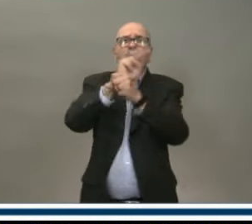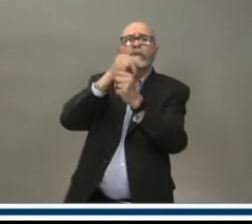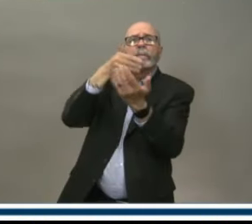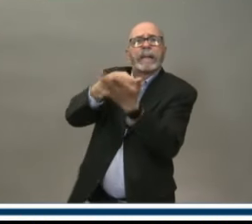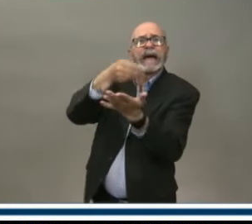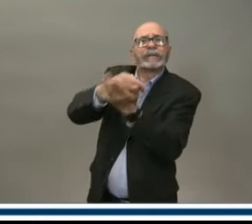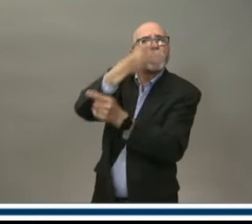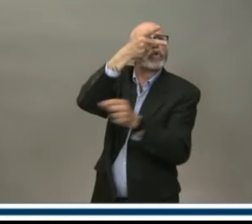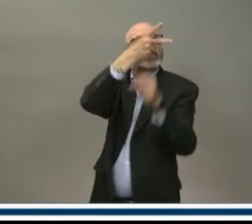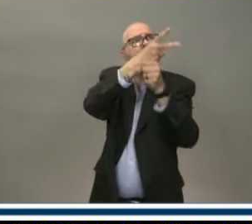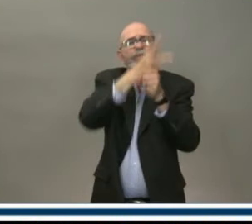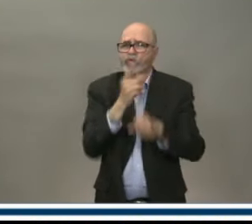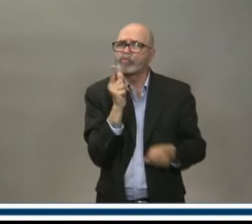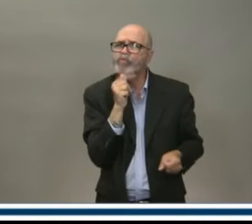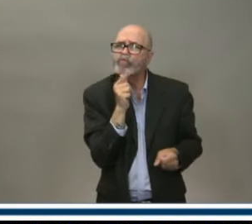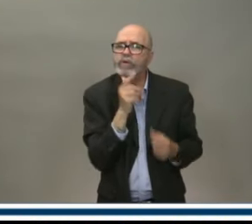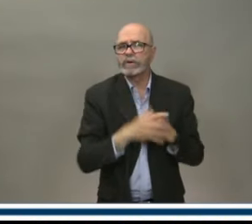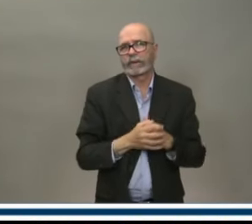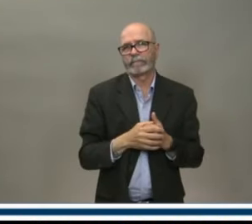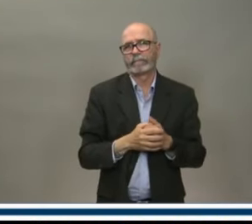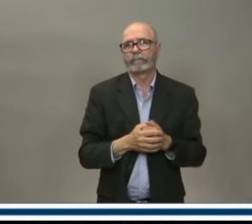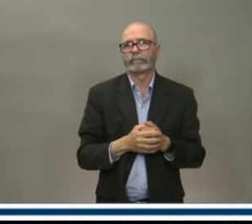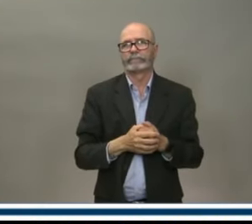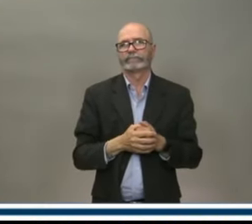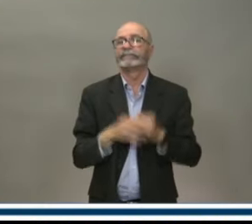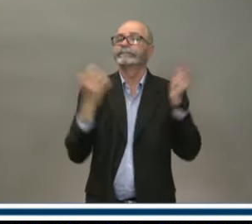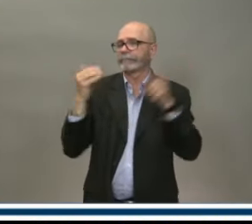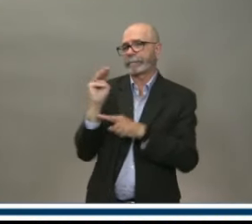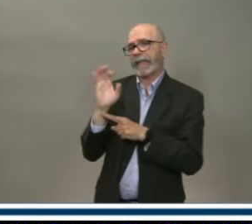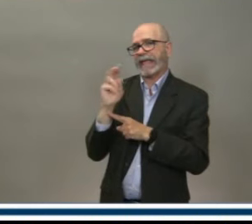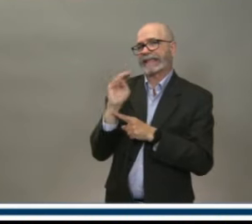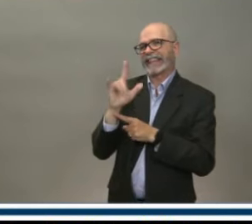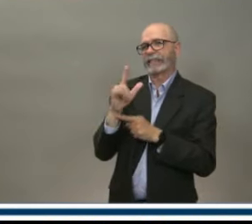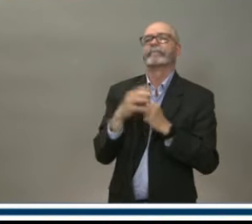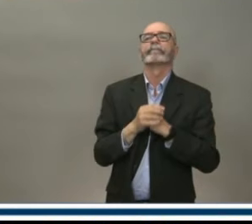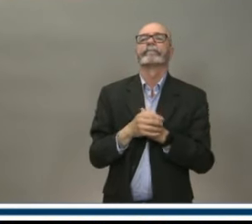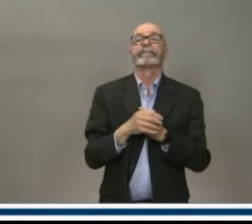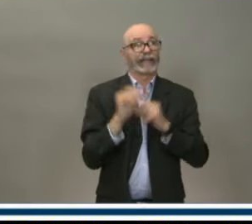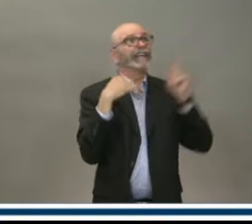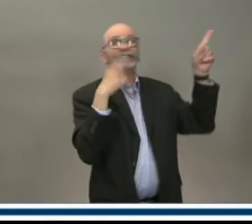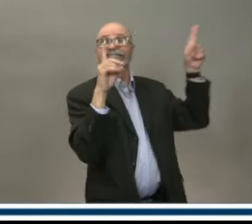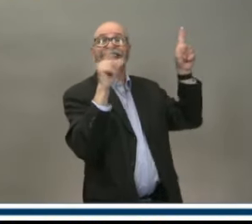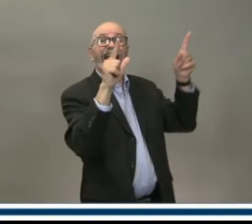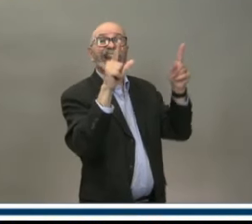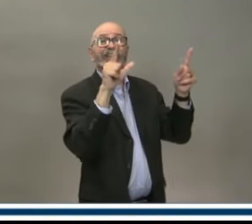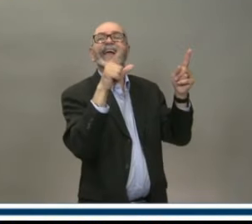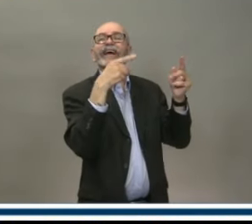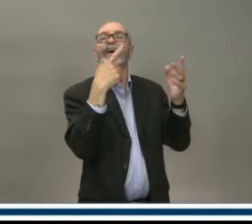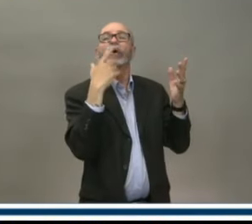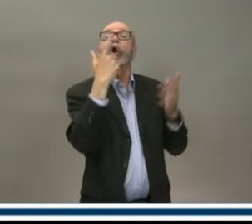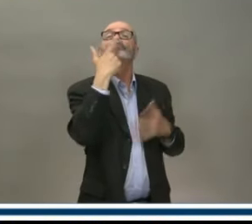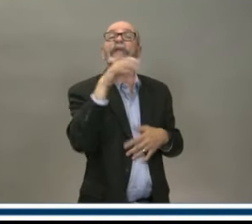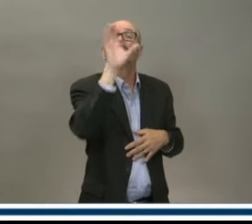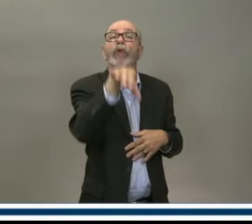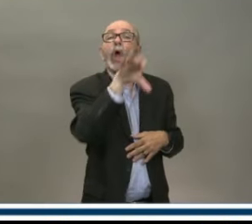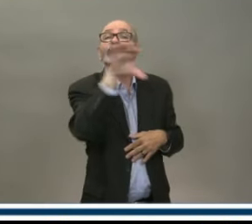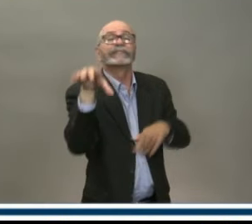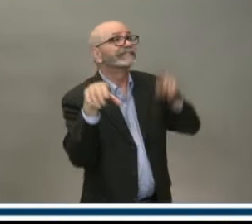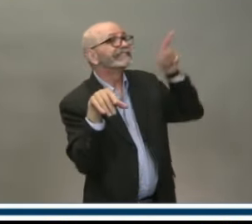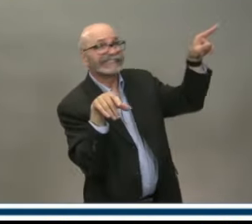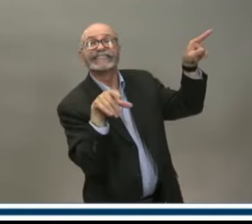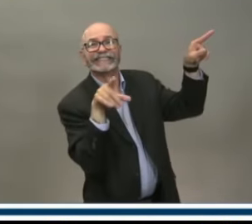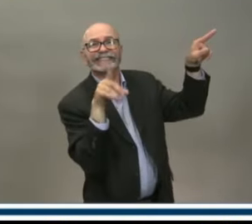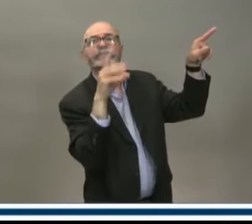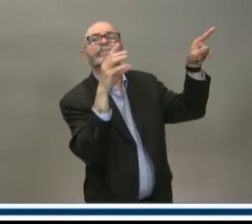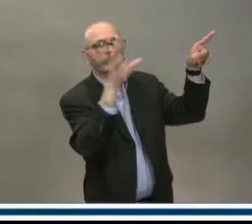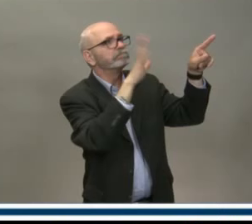at, we set aside the money in with Dalhousie, and the Red Cross is part of that. The Red Cross is doing the supporting us